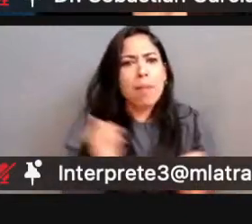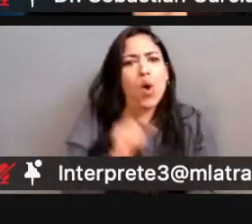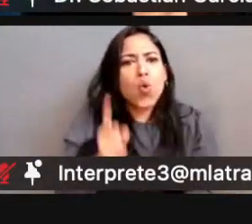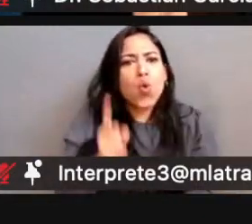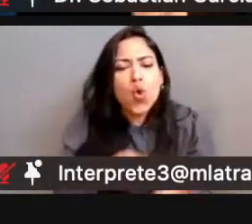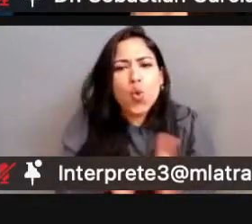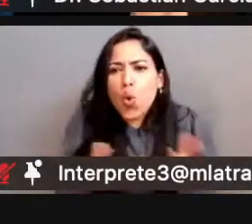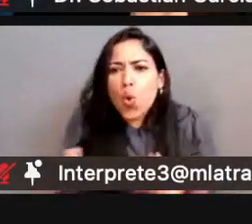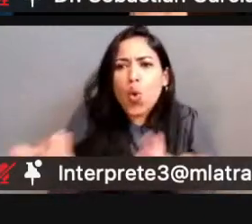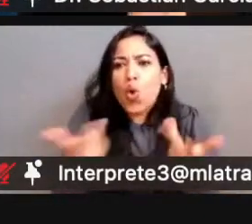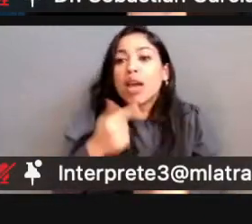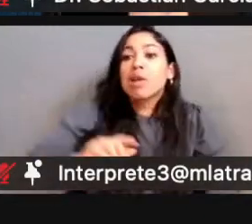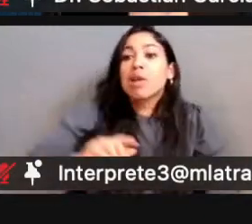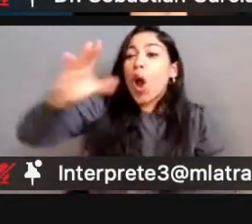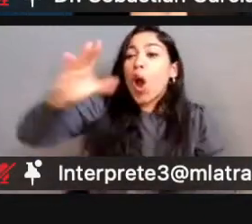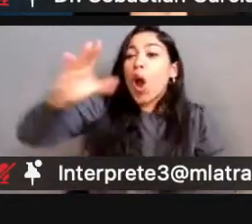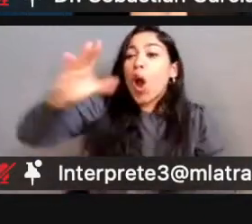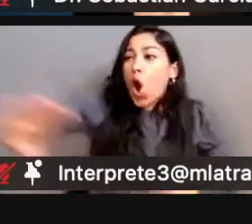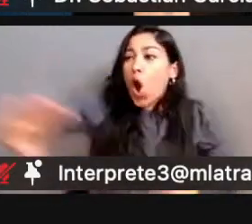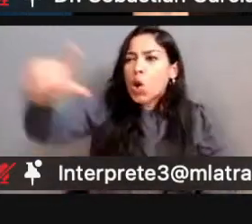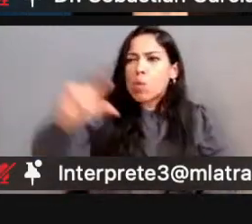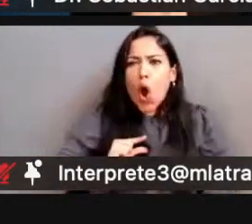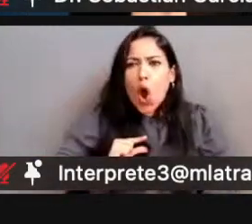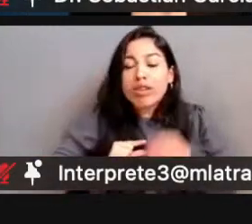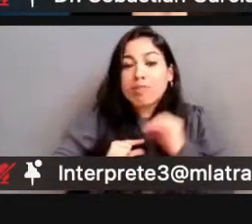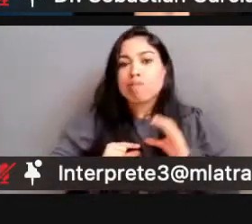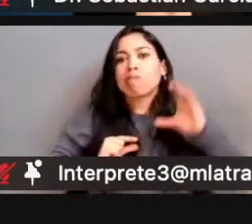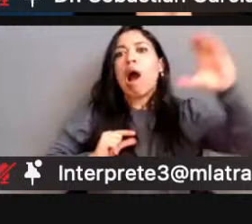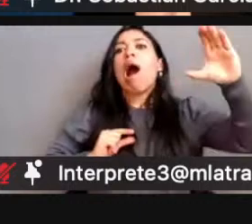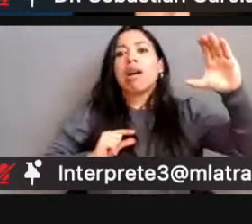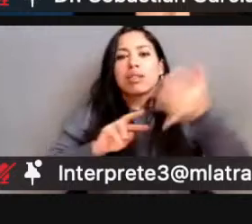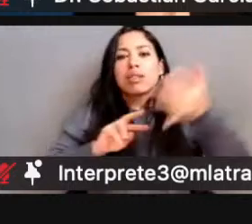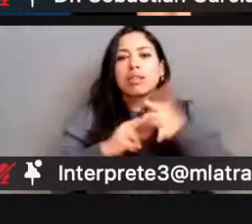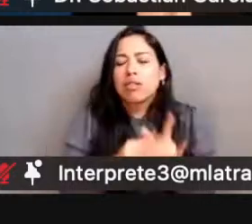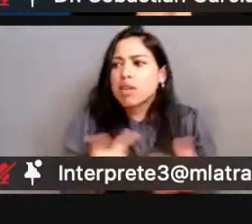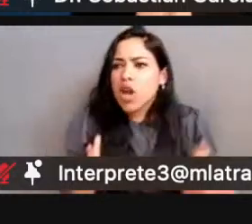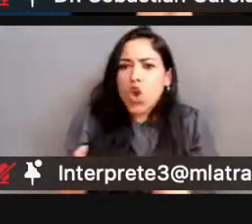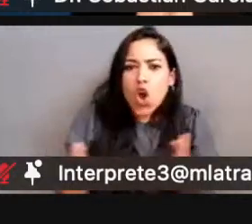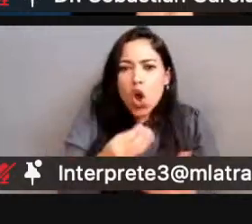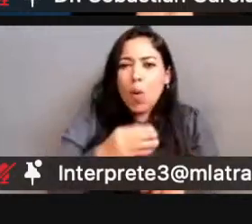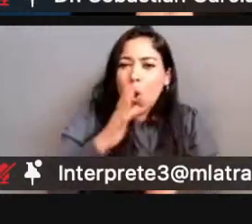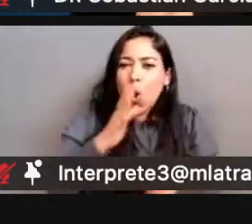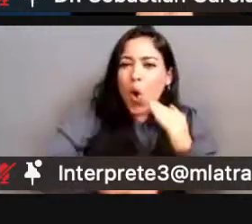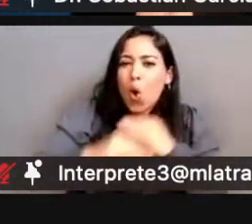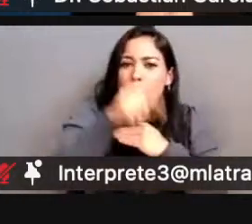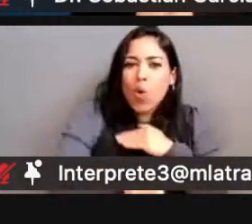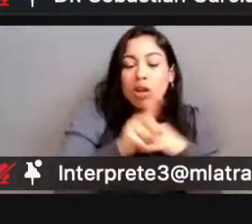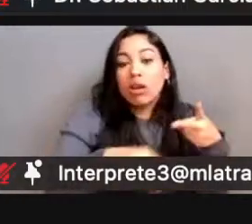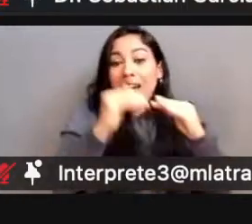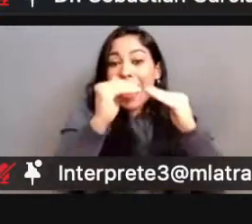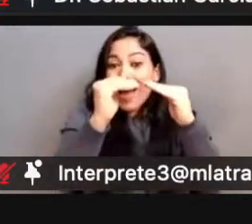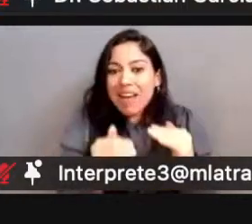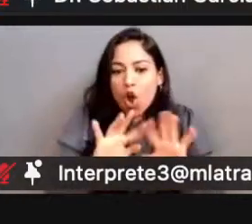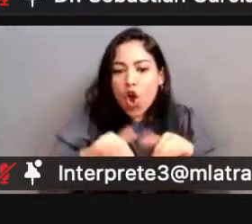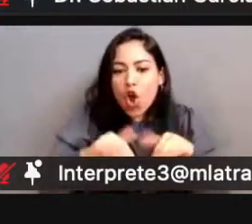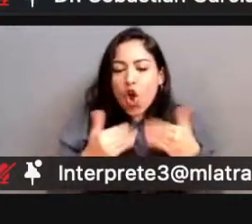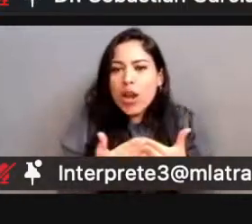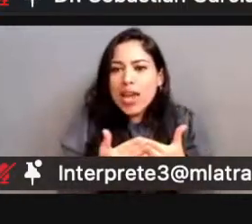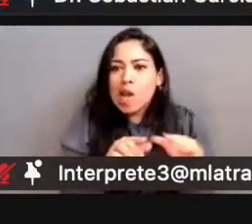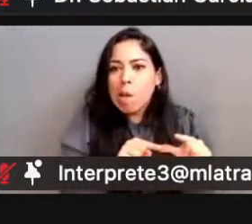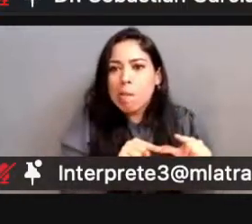according to from the power, the poorest to the richest, then carriers and